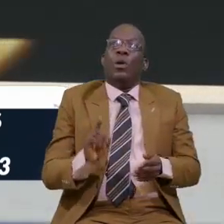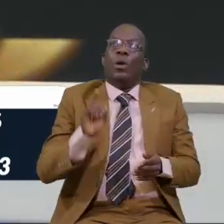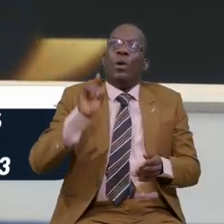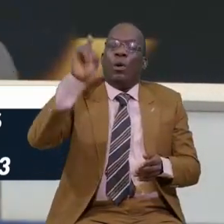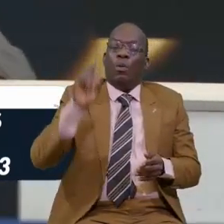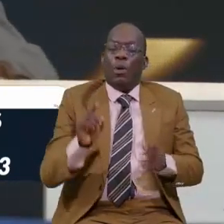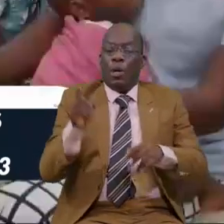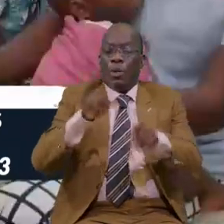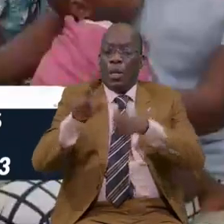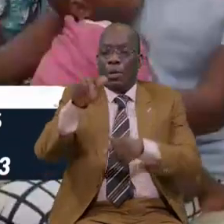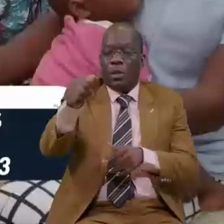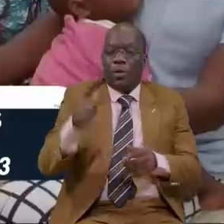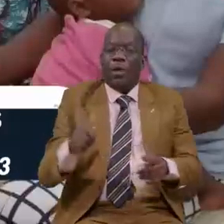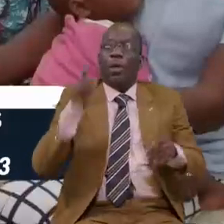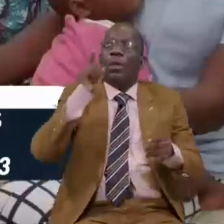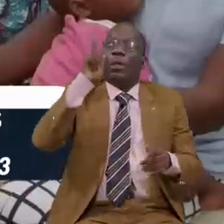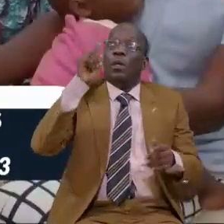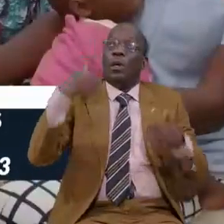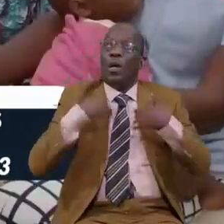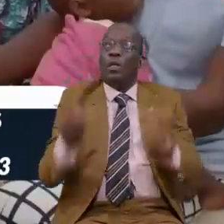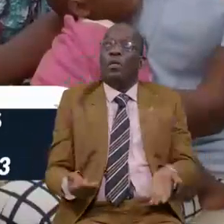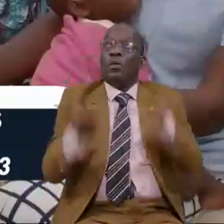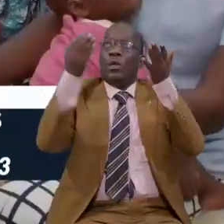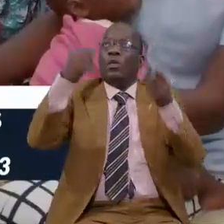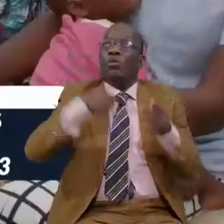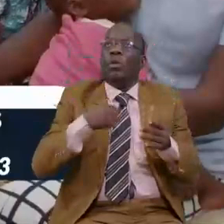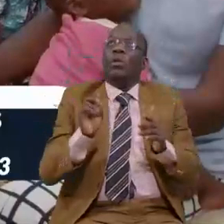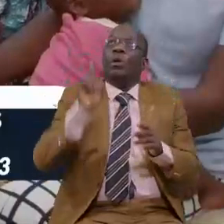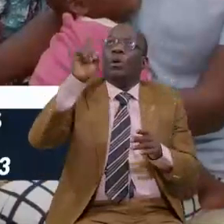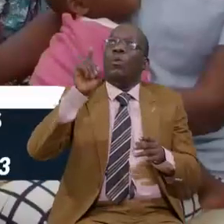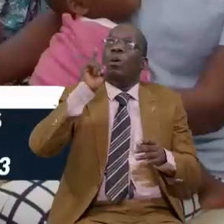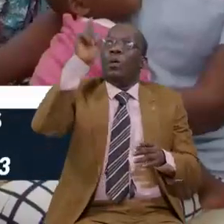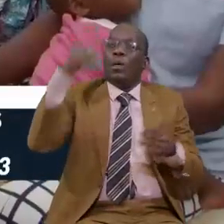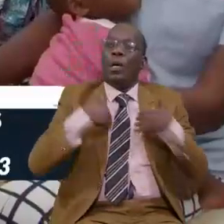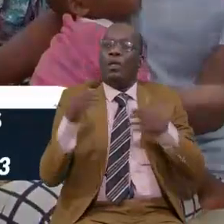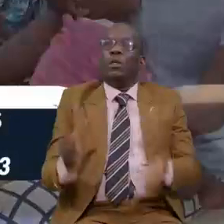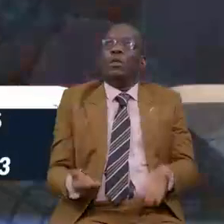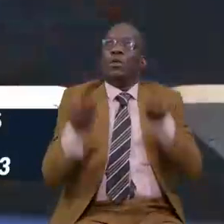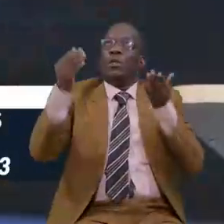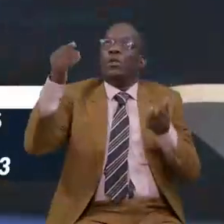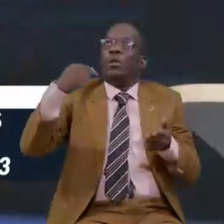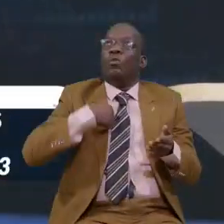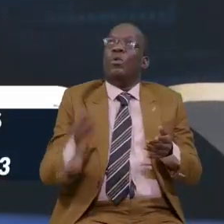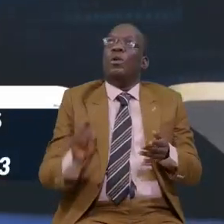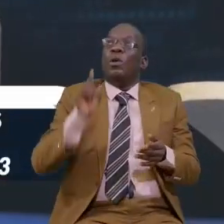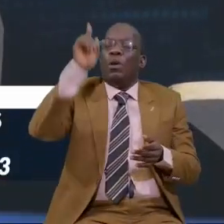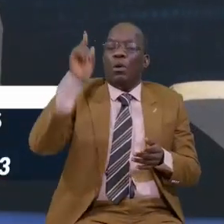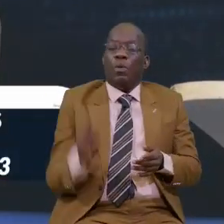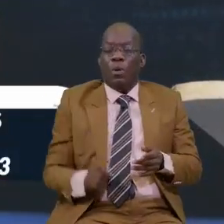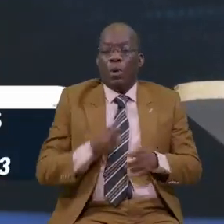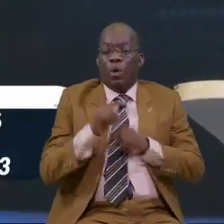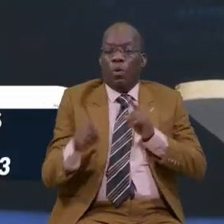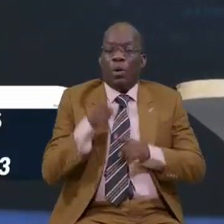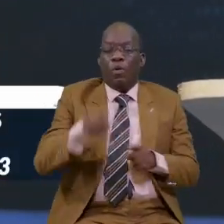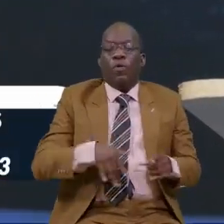up. And he has raised me up. When you feel you are down, you say, oh